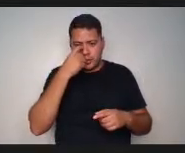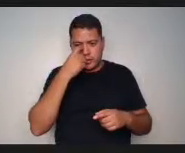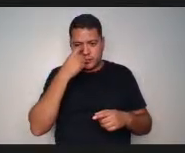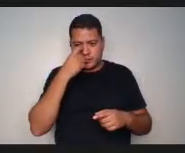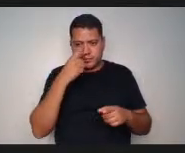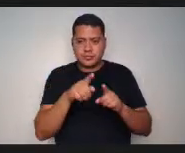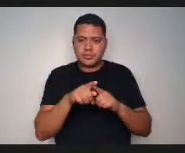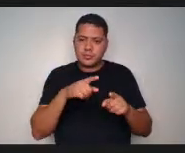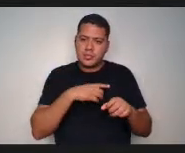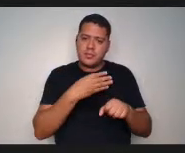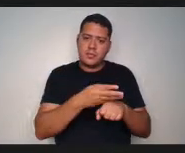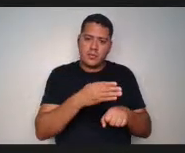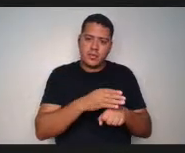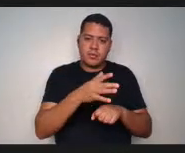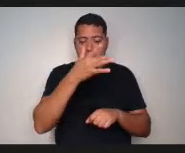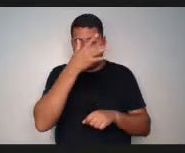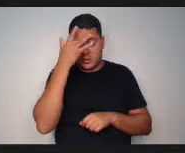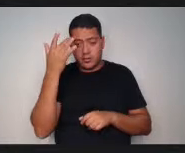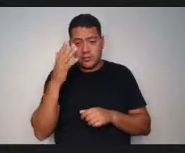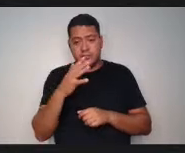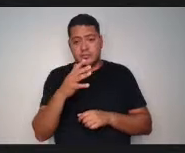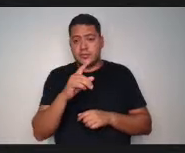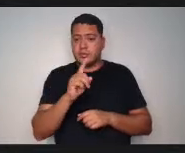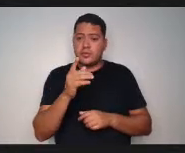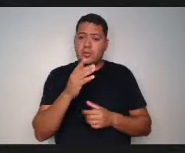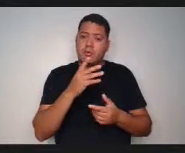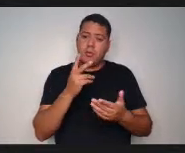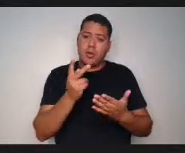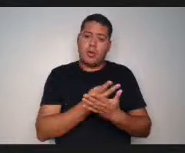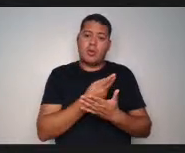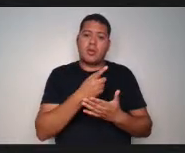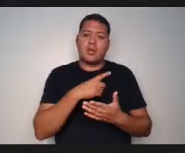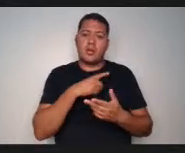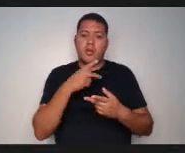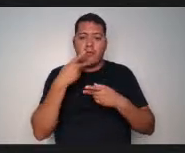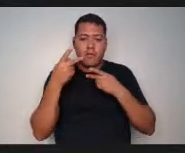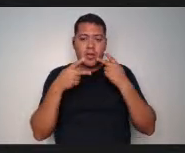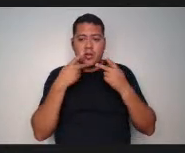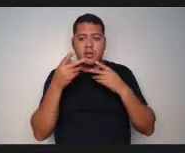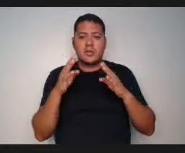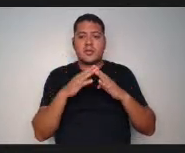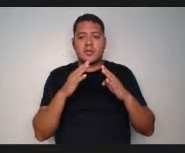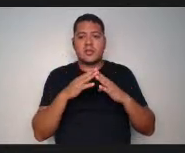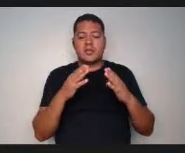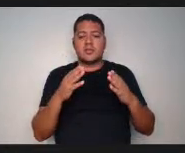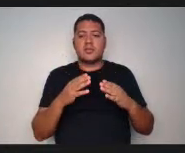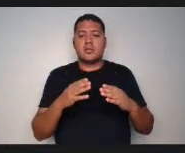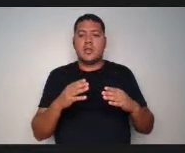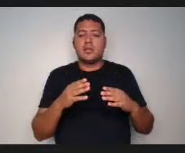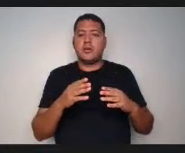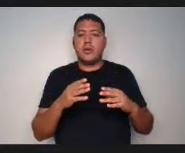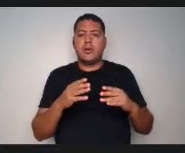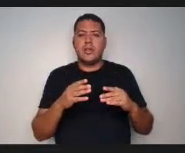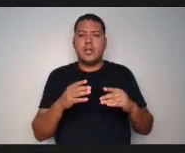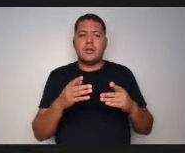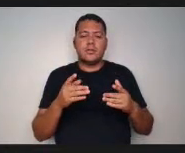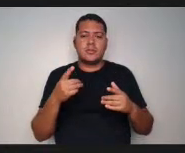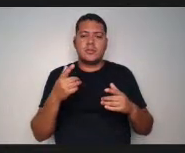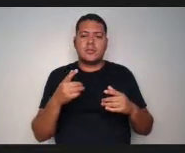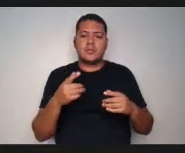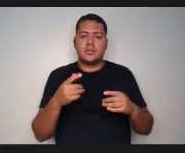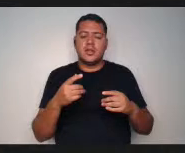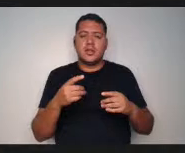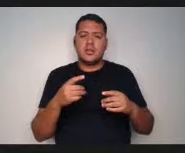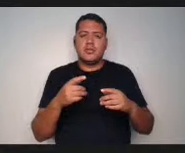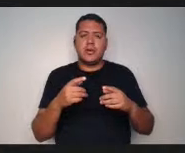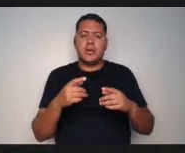they're working from home. So there is a concern there that young workers may miss out on forms of training that